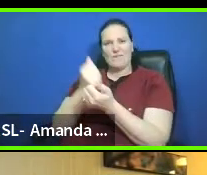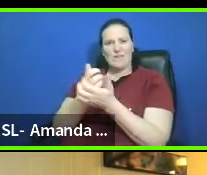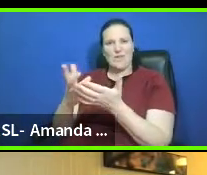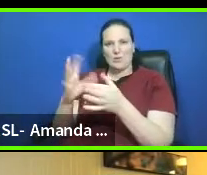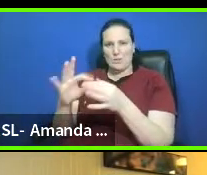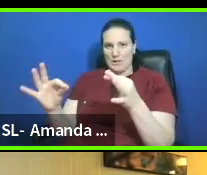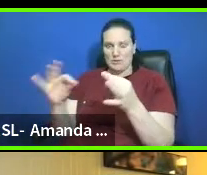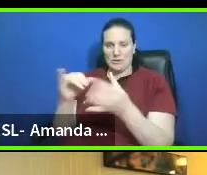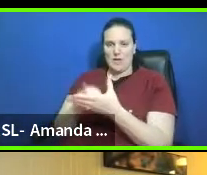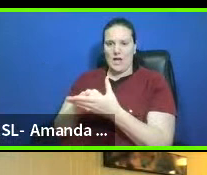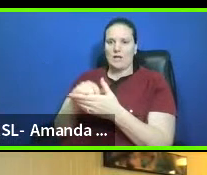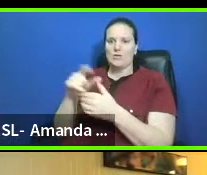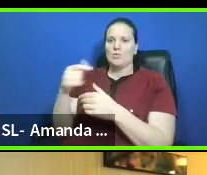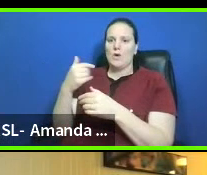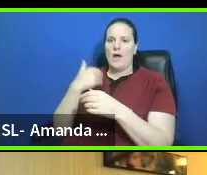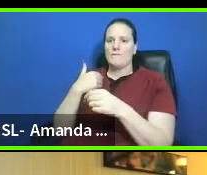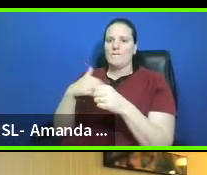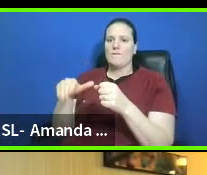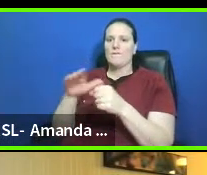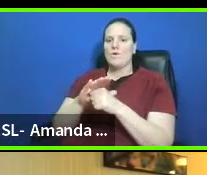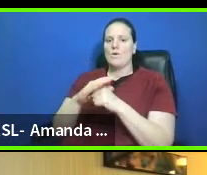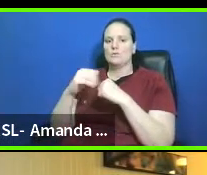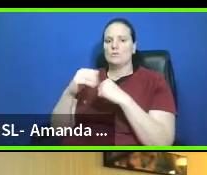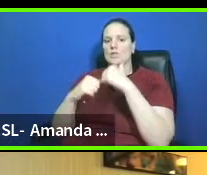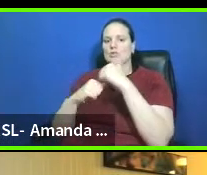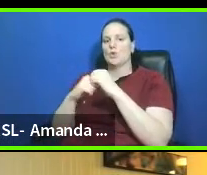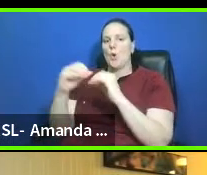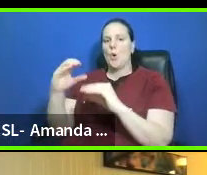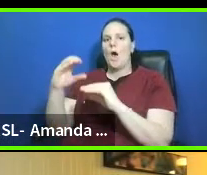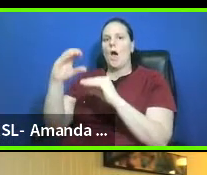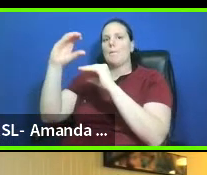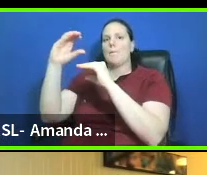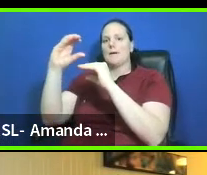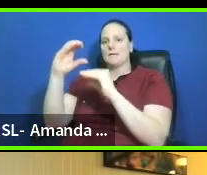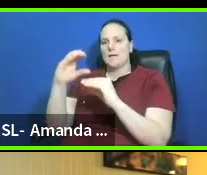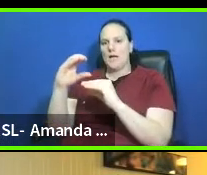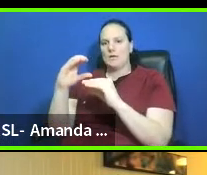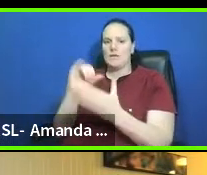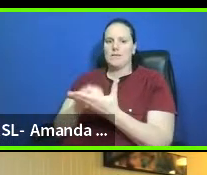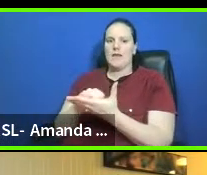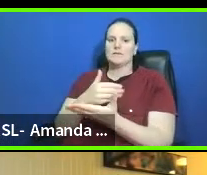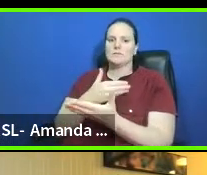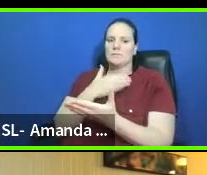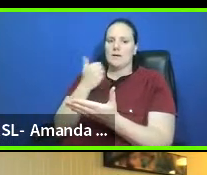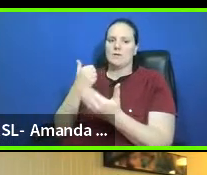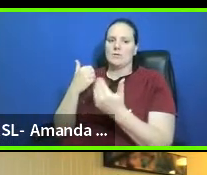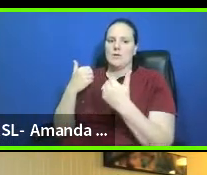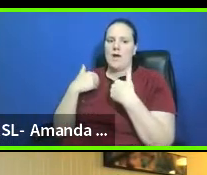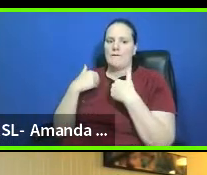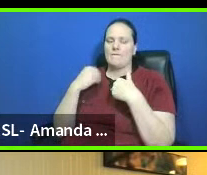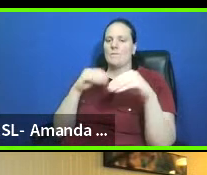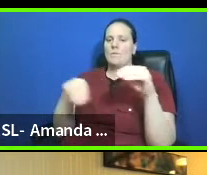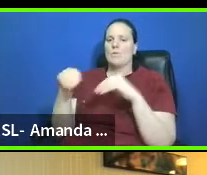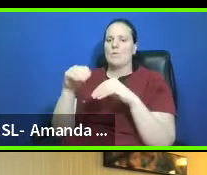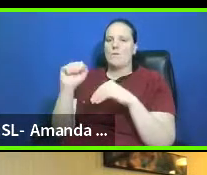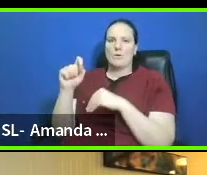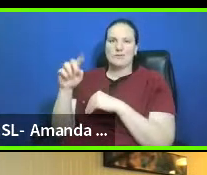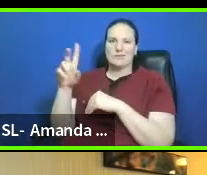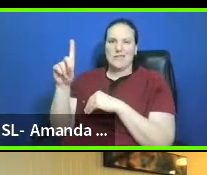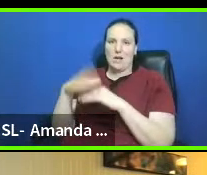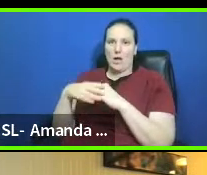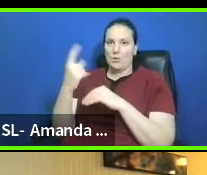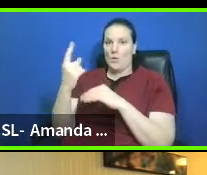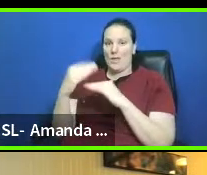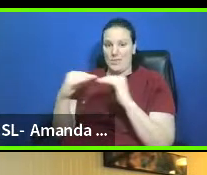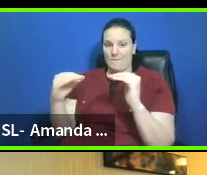that you've got that whole superstructure move up and down, and it's better to have that movable span on the single level,